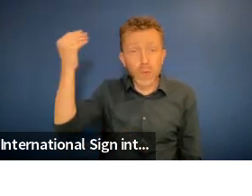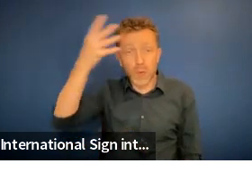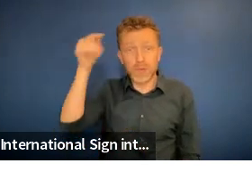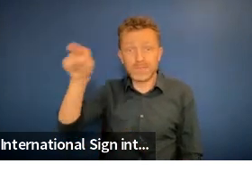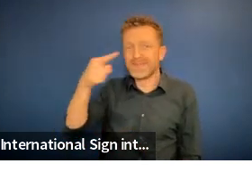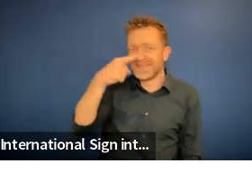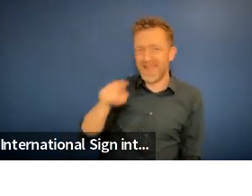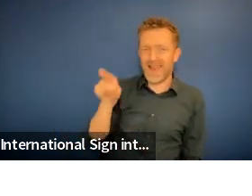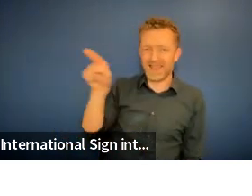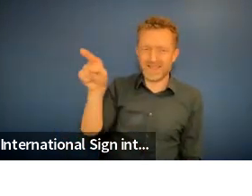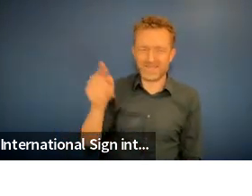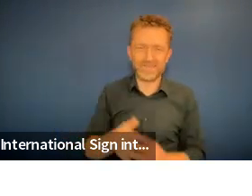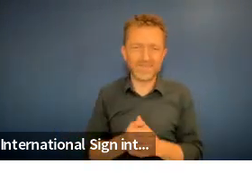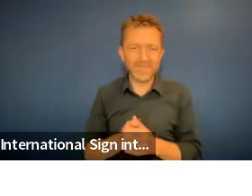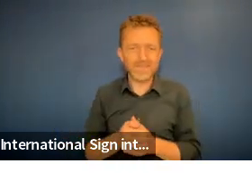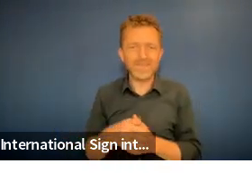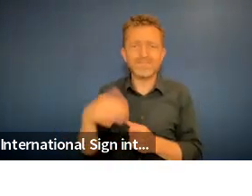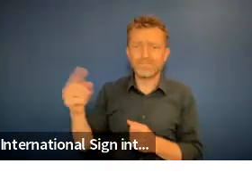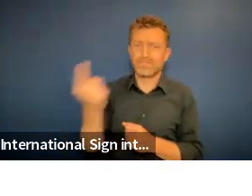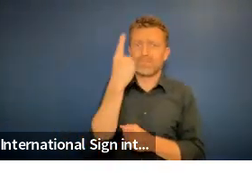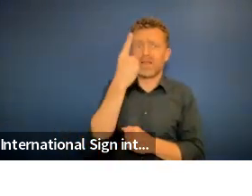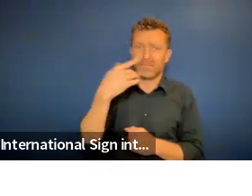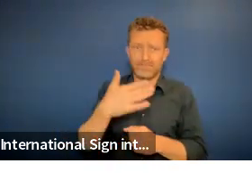example, the cost for mild